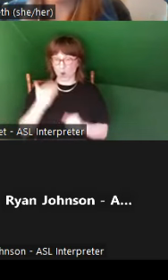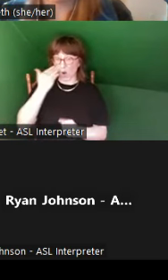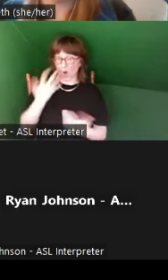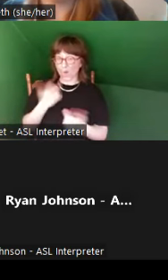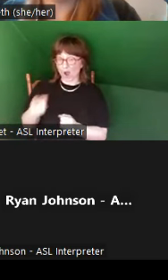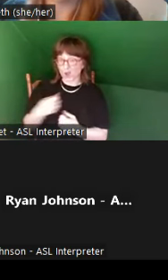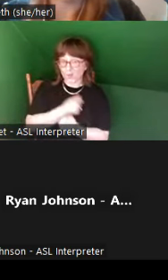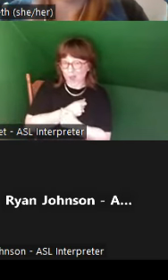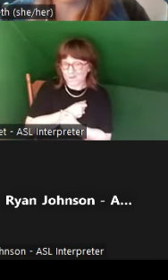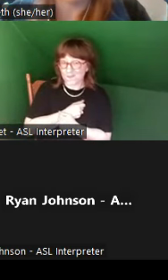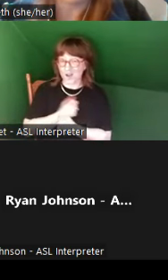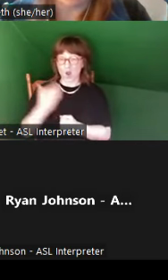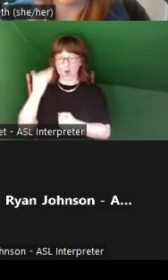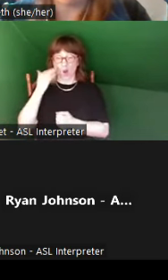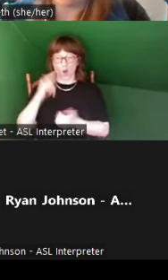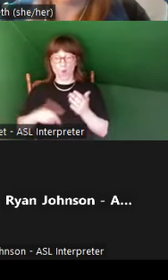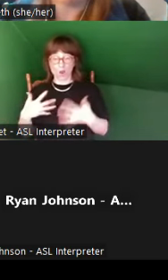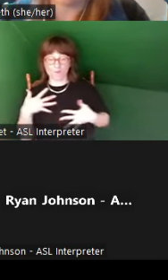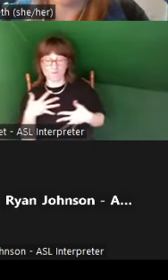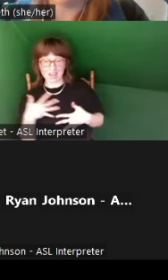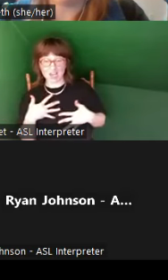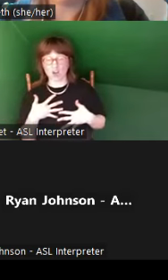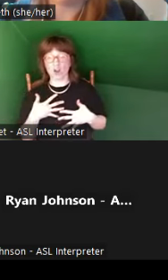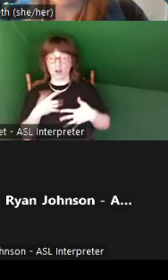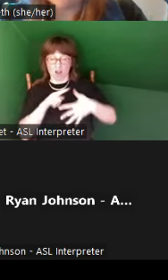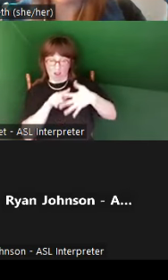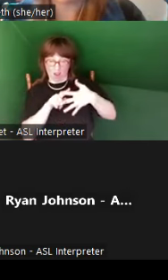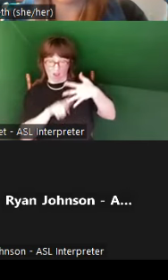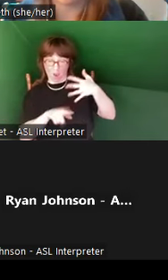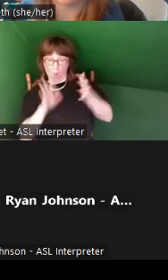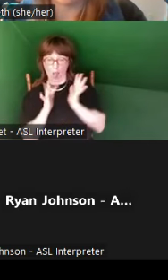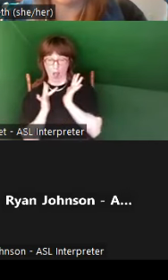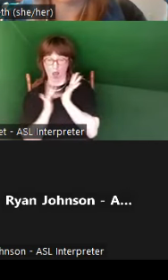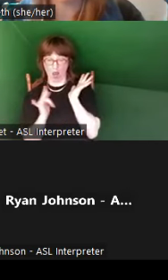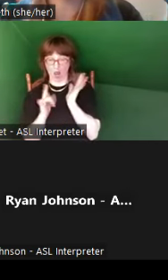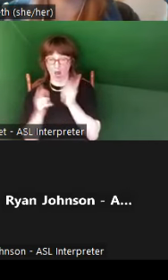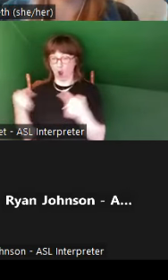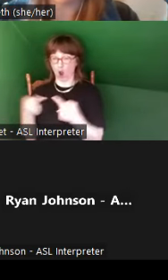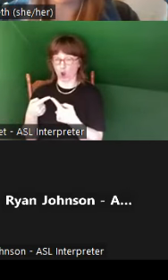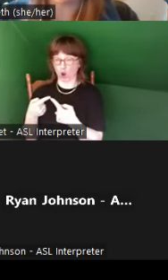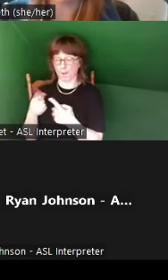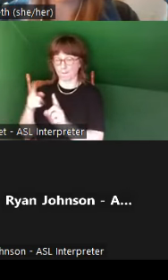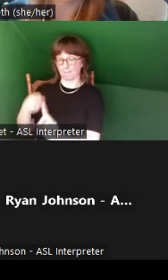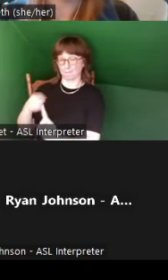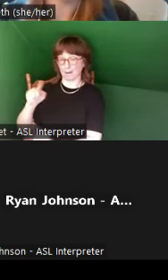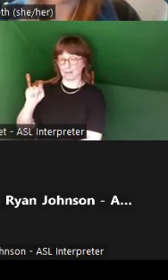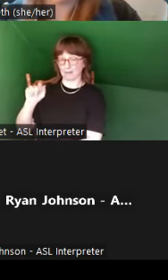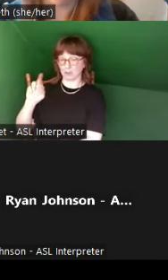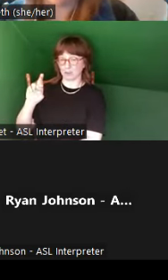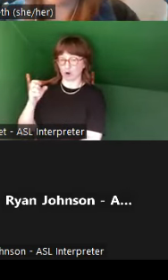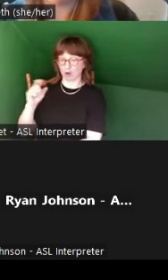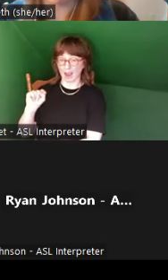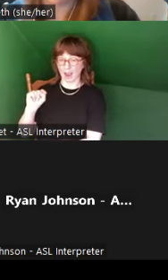fear. And they can leverage all of that information to harm the target in really subtle ways that